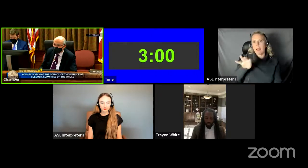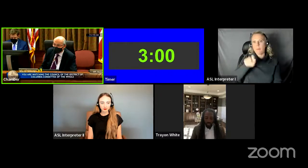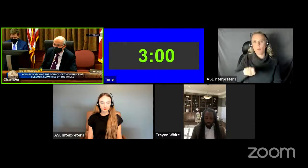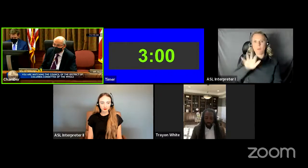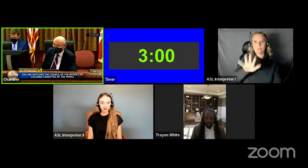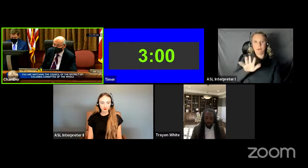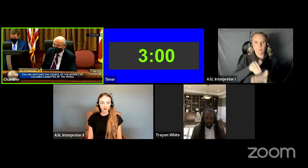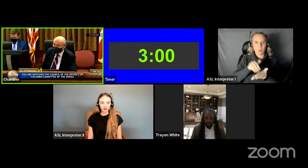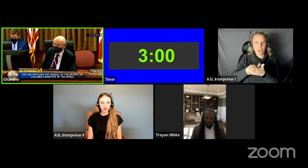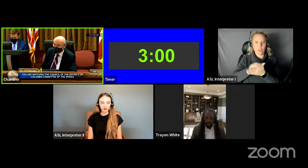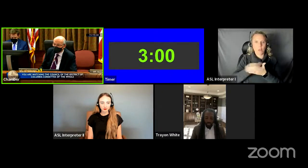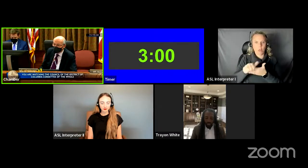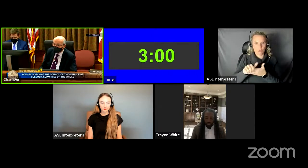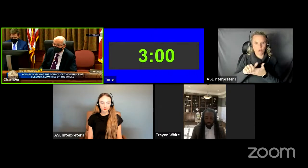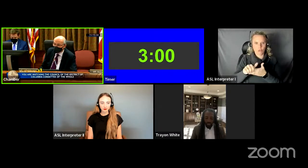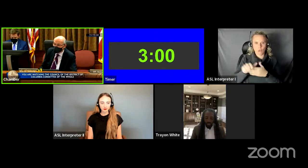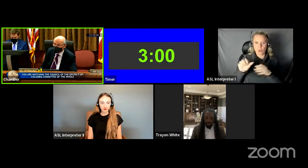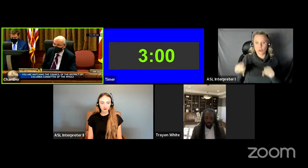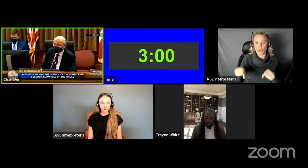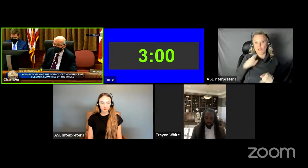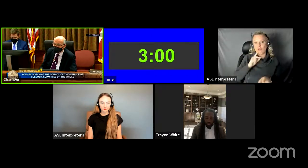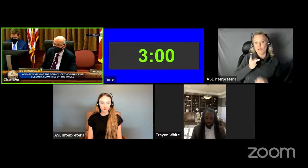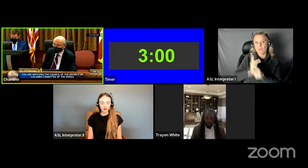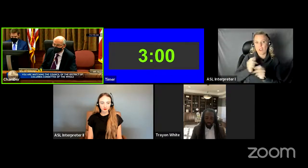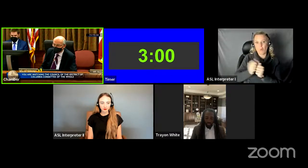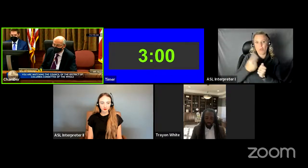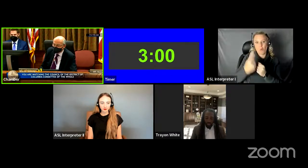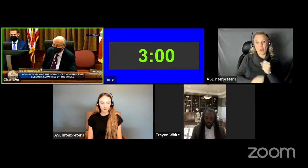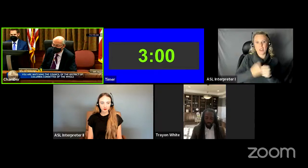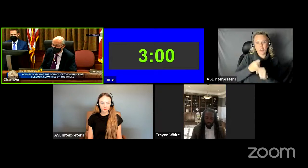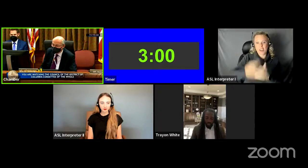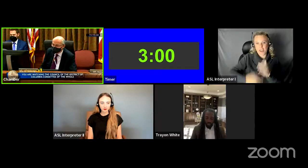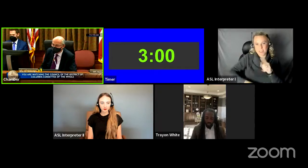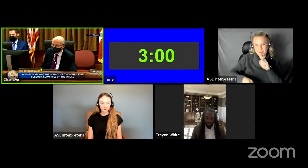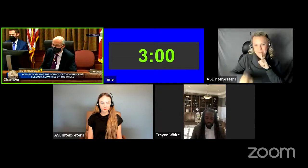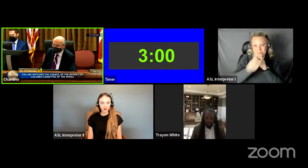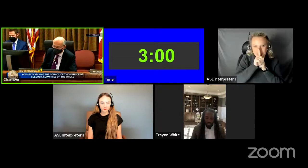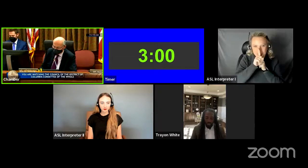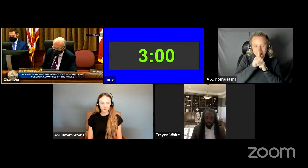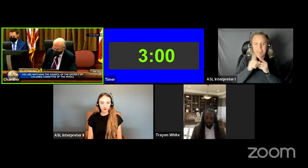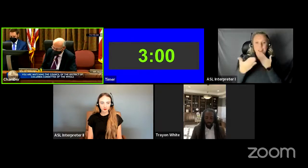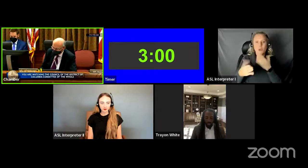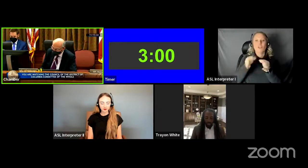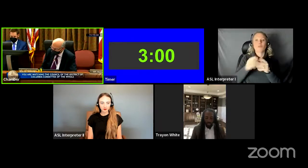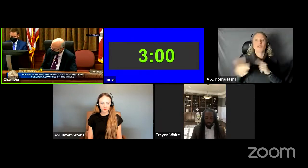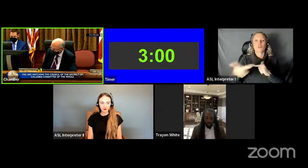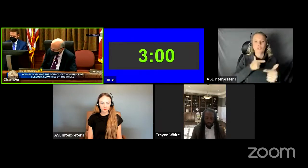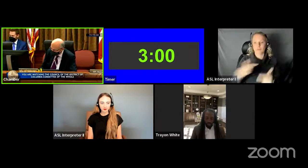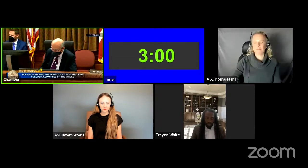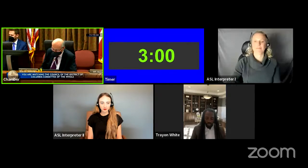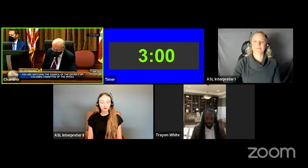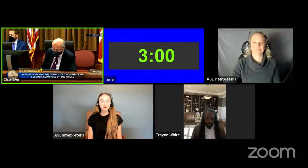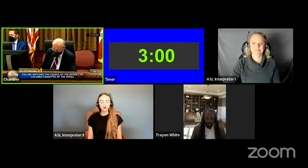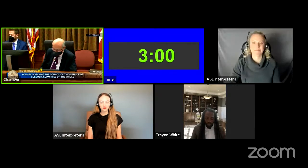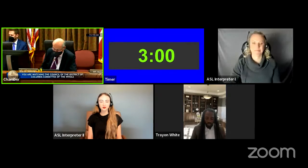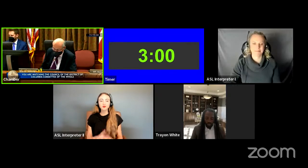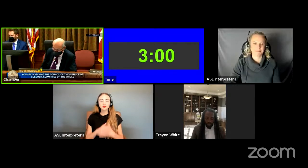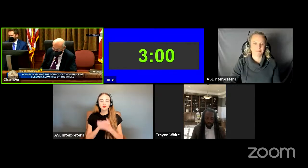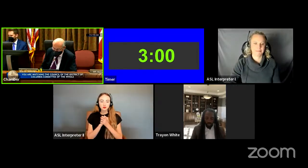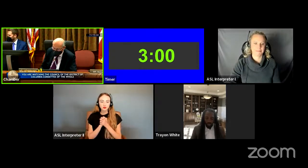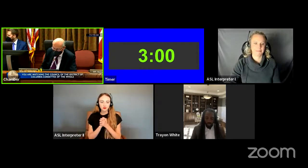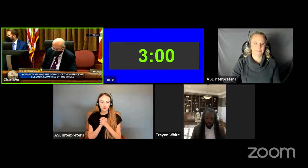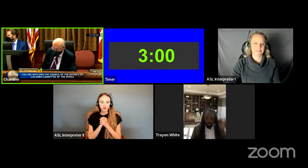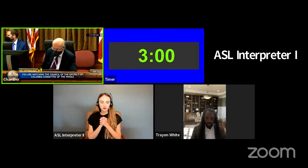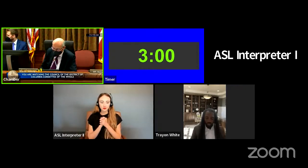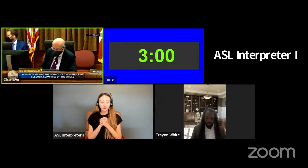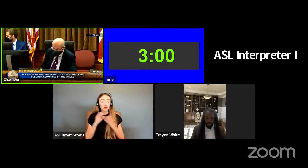million. We could just stick with the 1-year cost, but yes, thank you. No, that is correct.